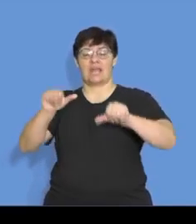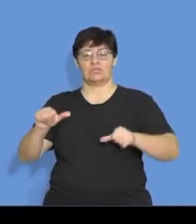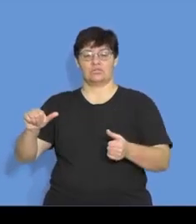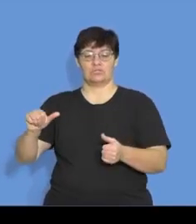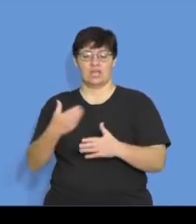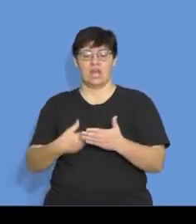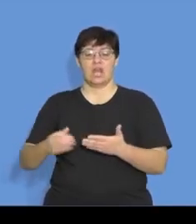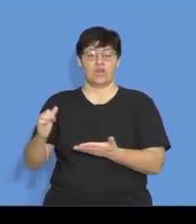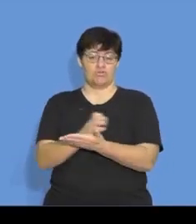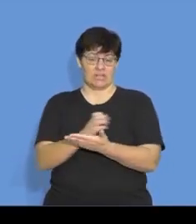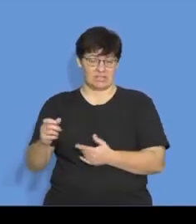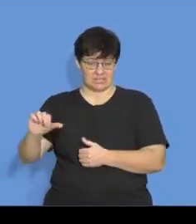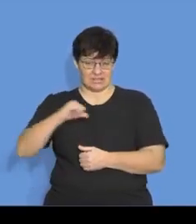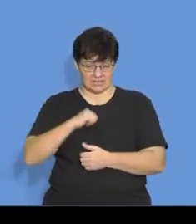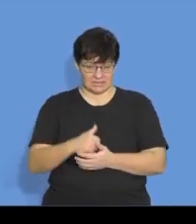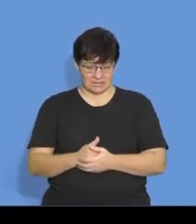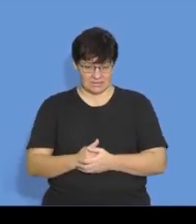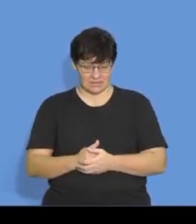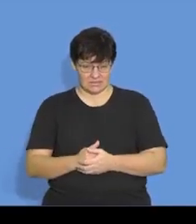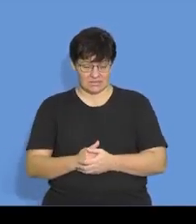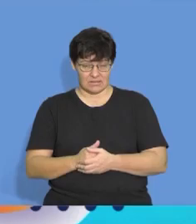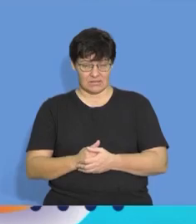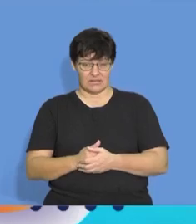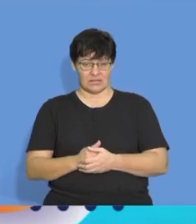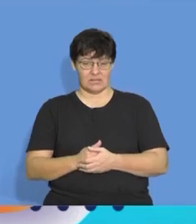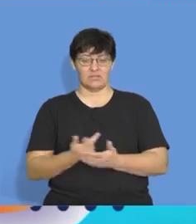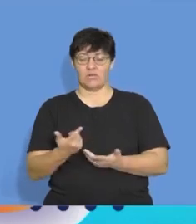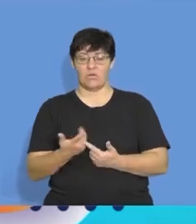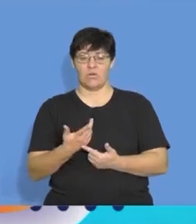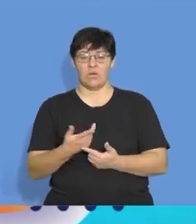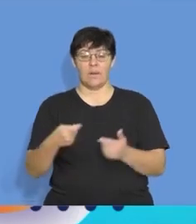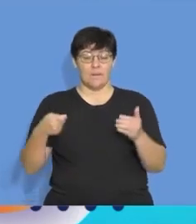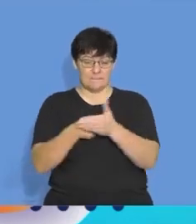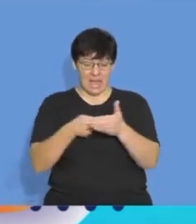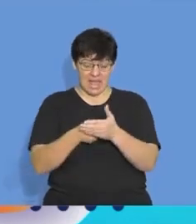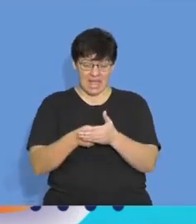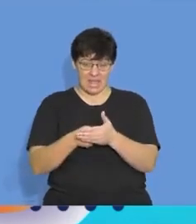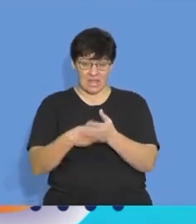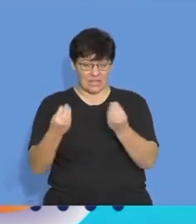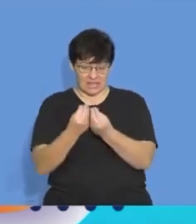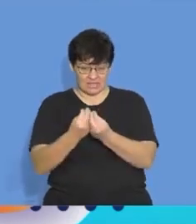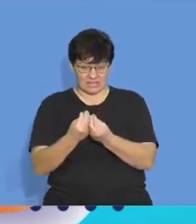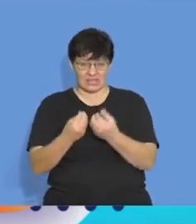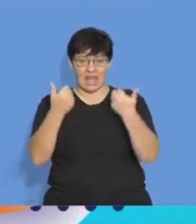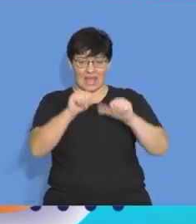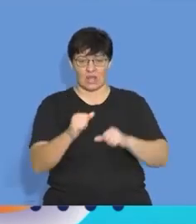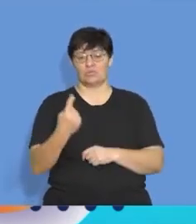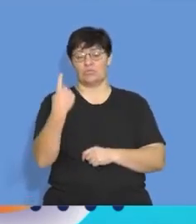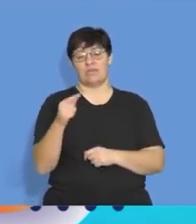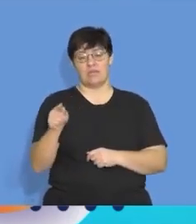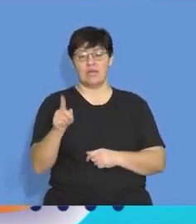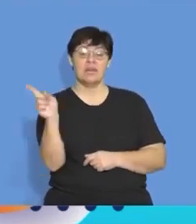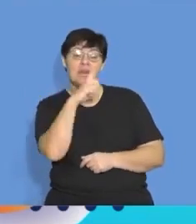means everything regarding the buying of goods comes into one account, namely the